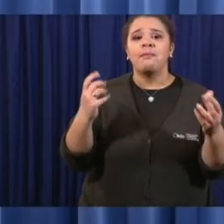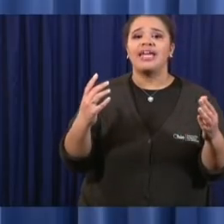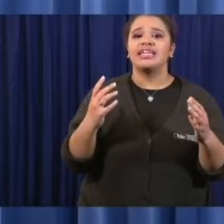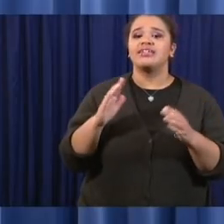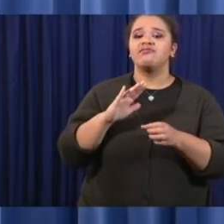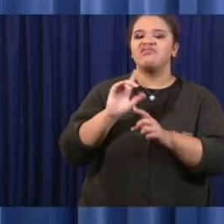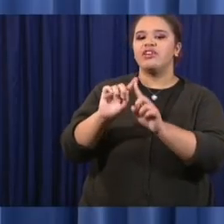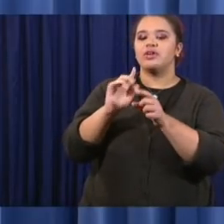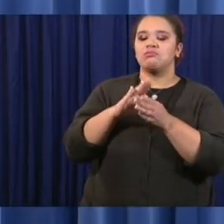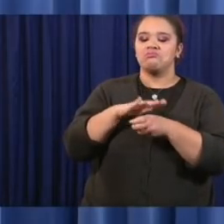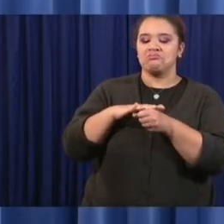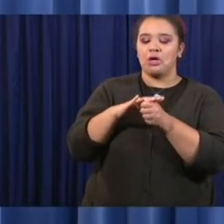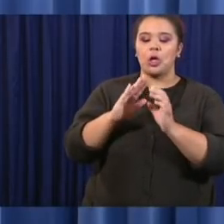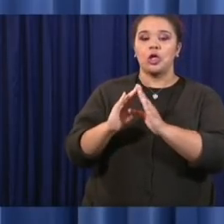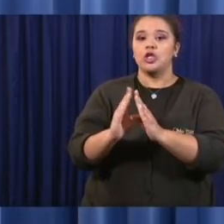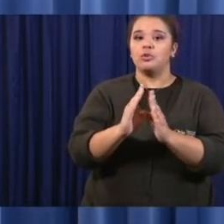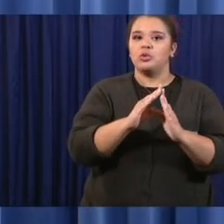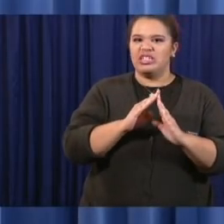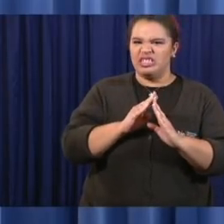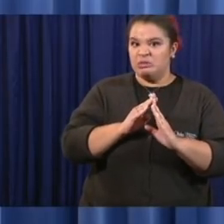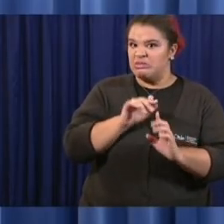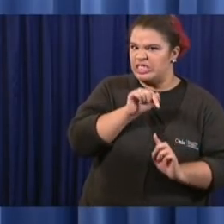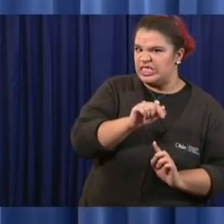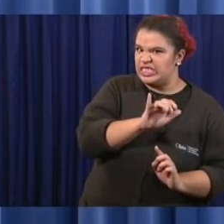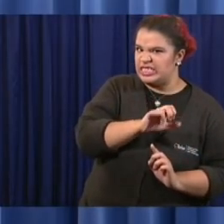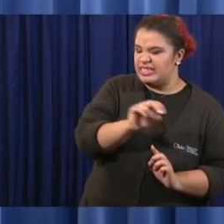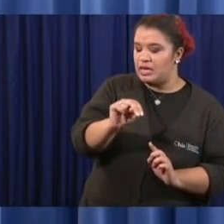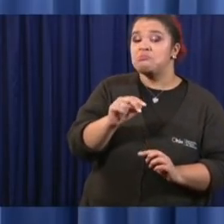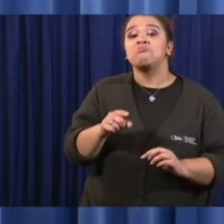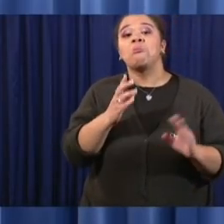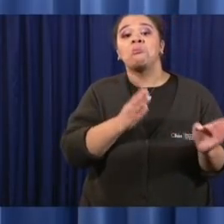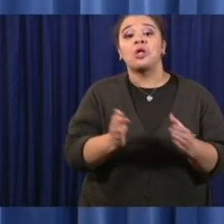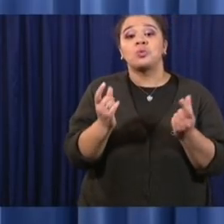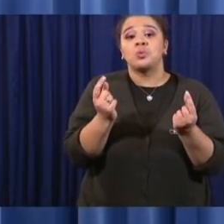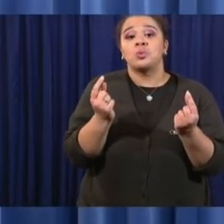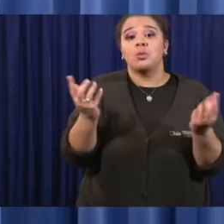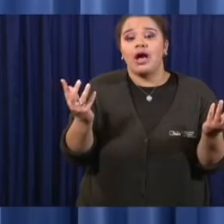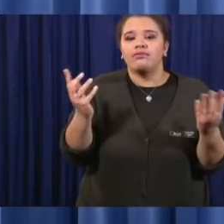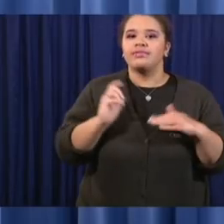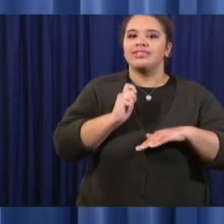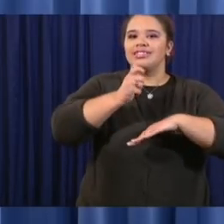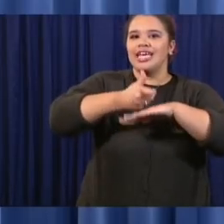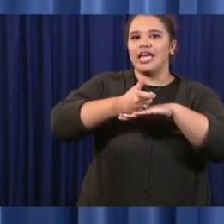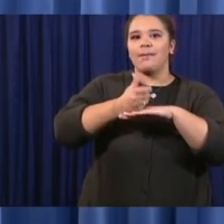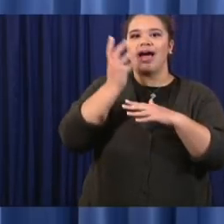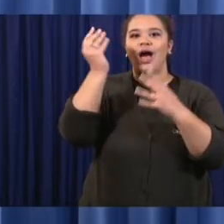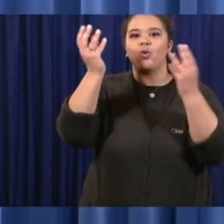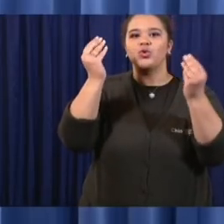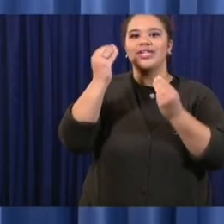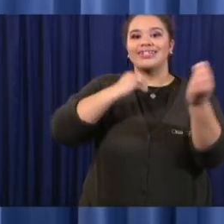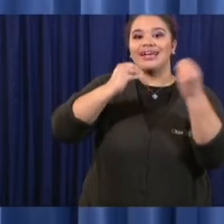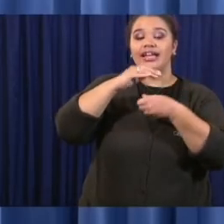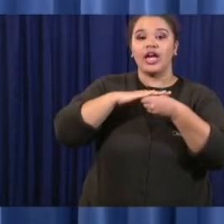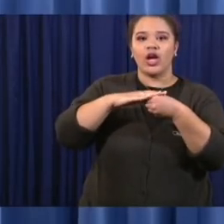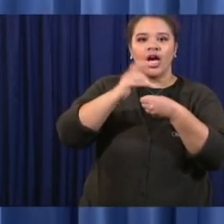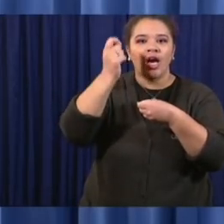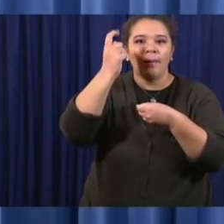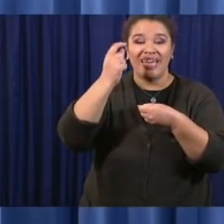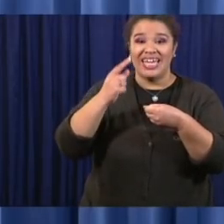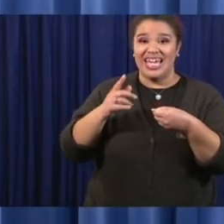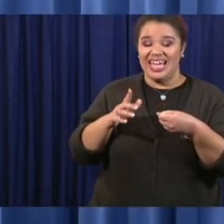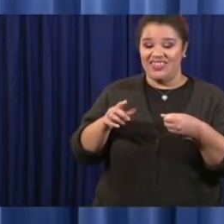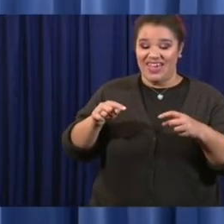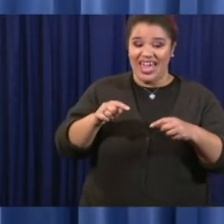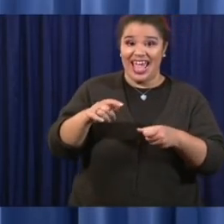are contemplating setting up outdoor dining areas that would be shared by all restaurants in that district,